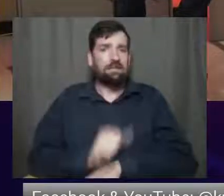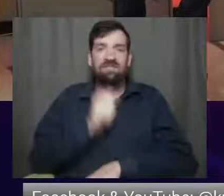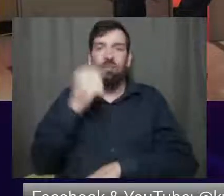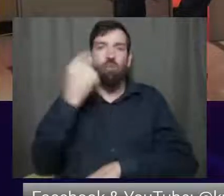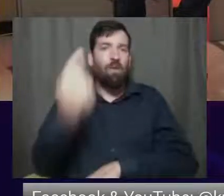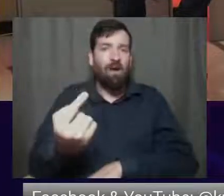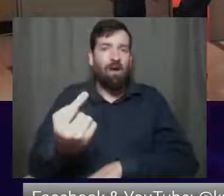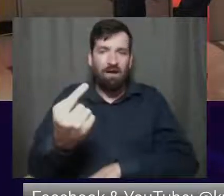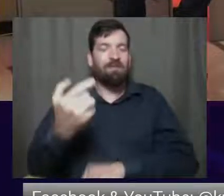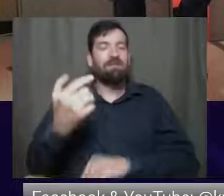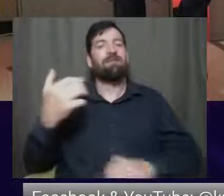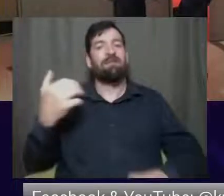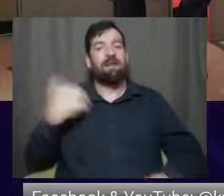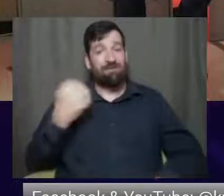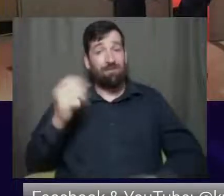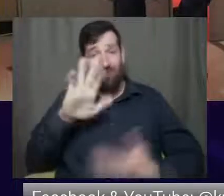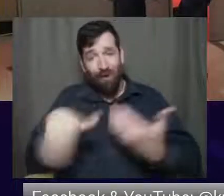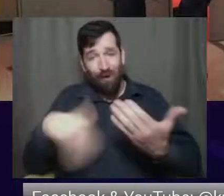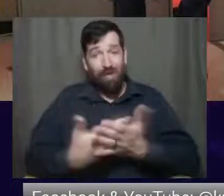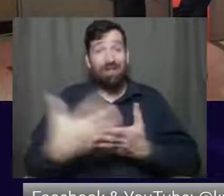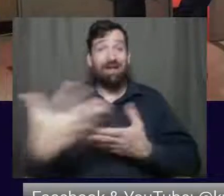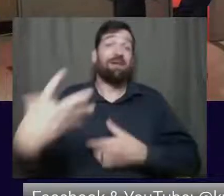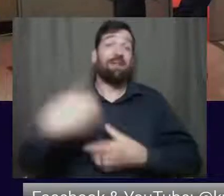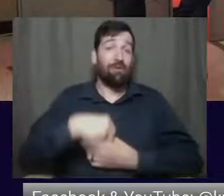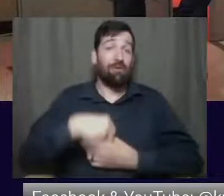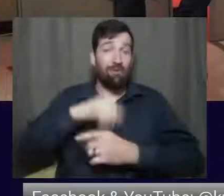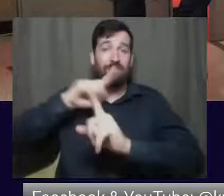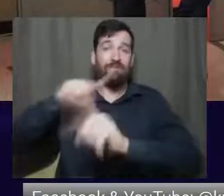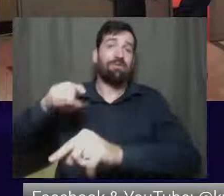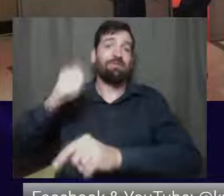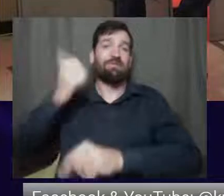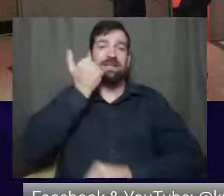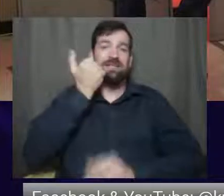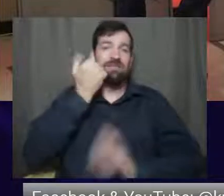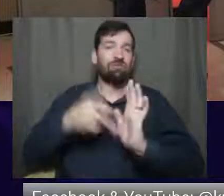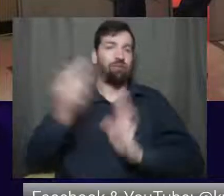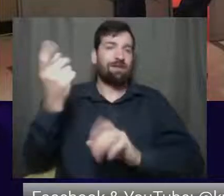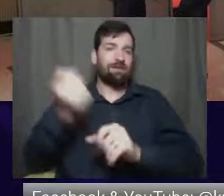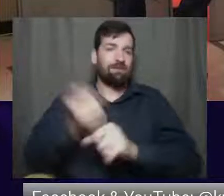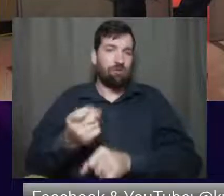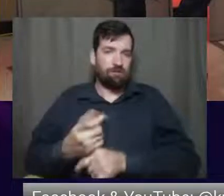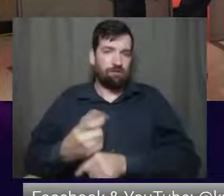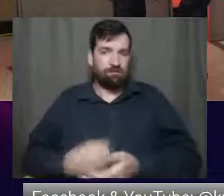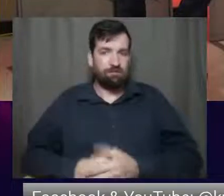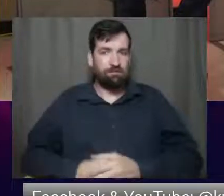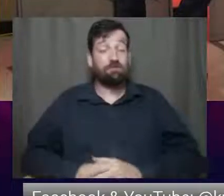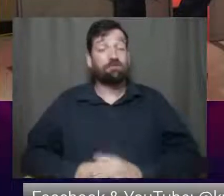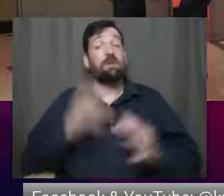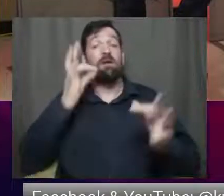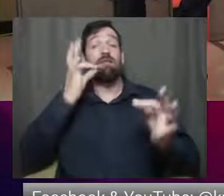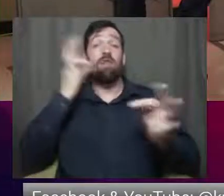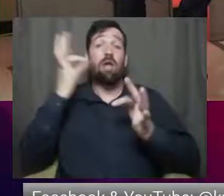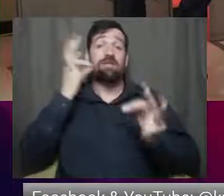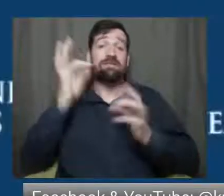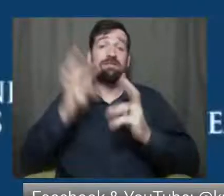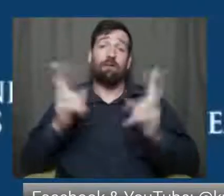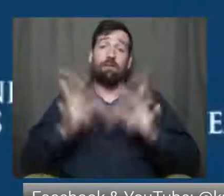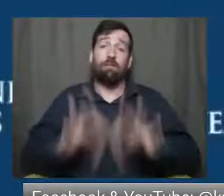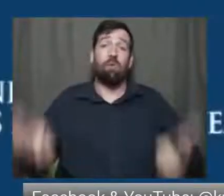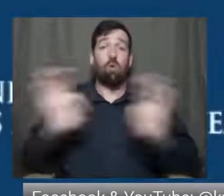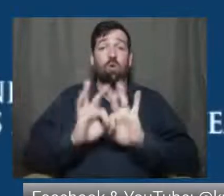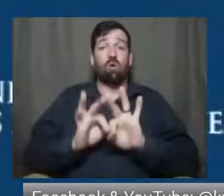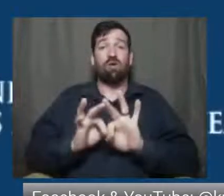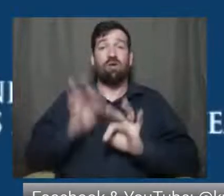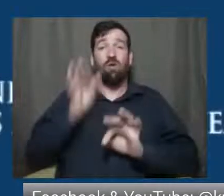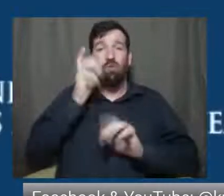to practice them all, including getting to the dentist twice a year. Right. Well, flossing is very important because it's going to remove the